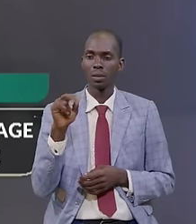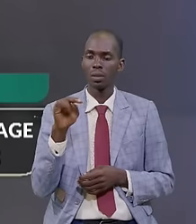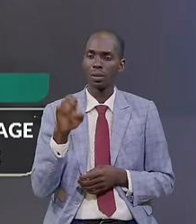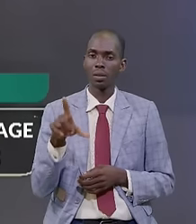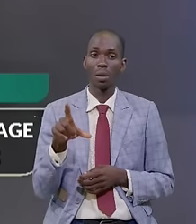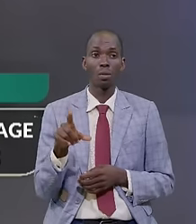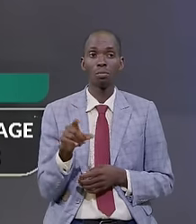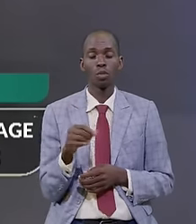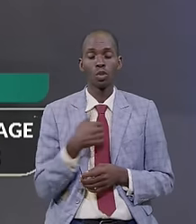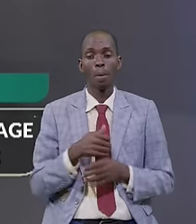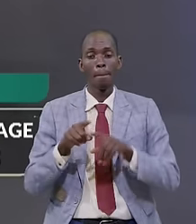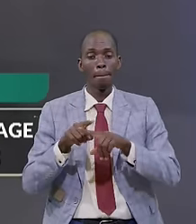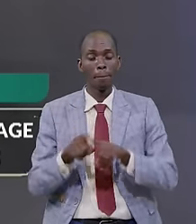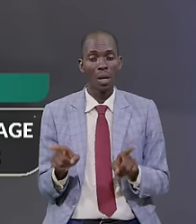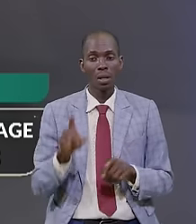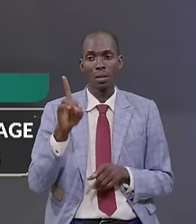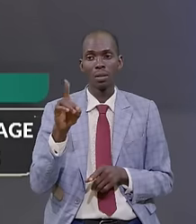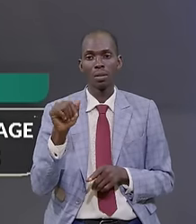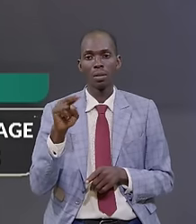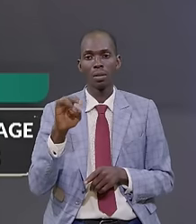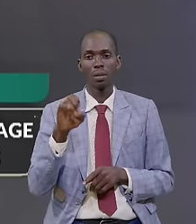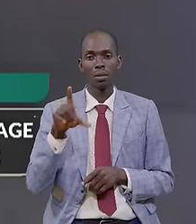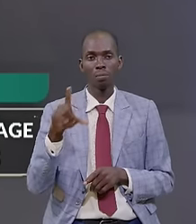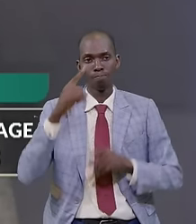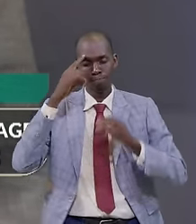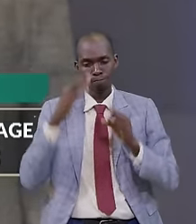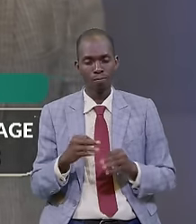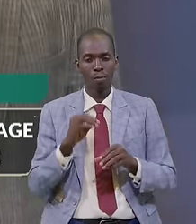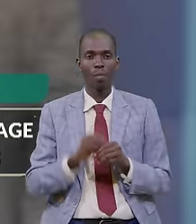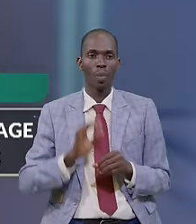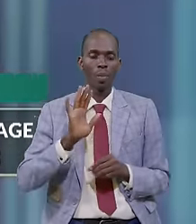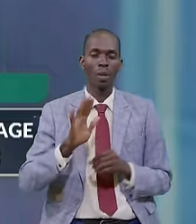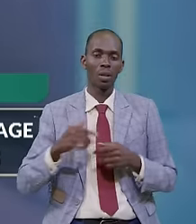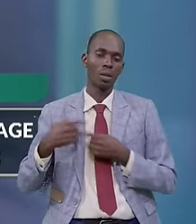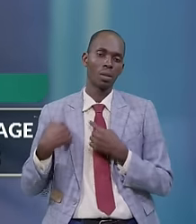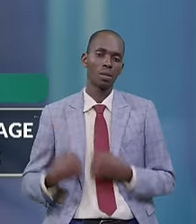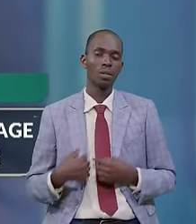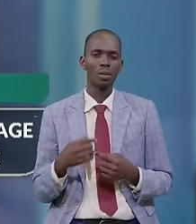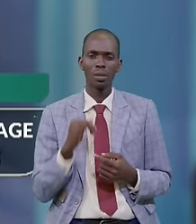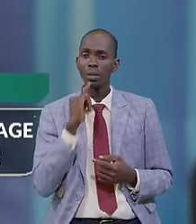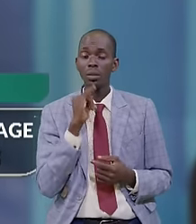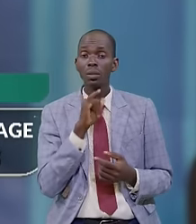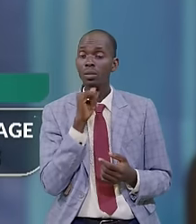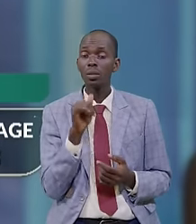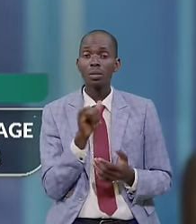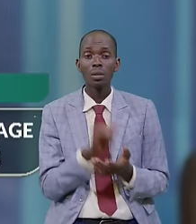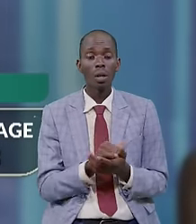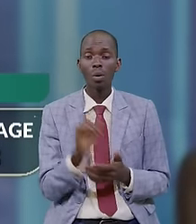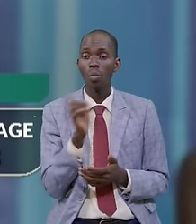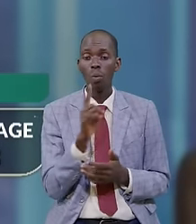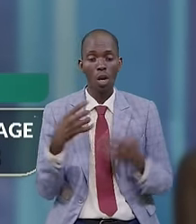Daniel purposed in his heart. Isn't that where courage